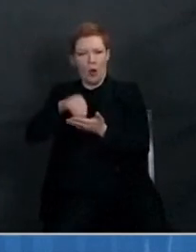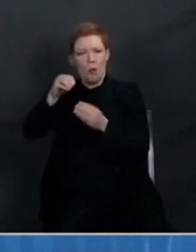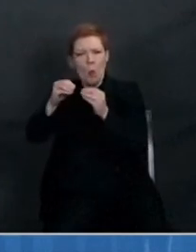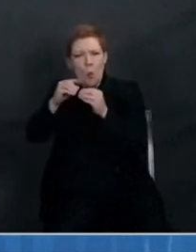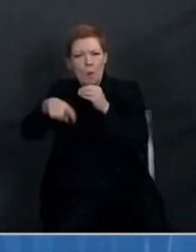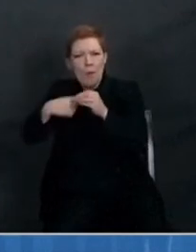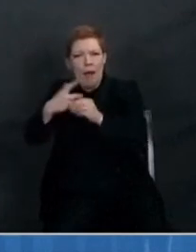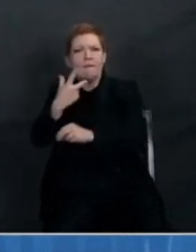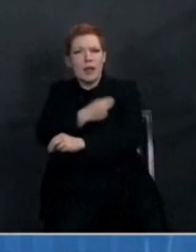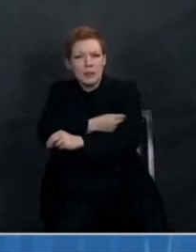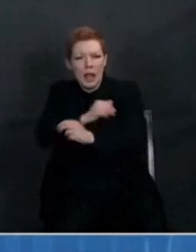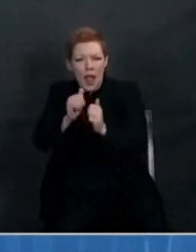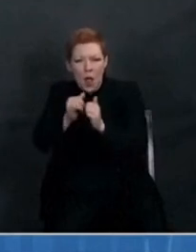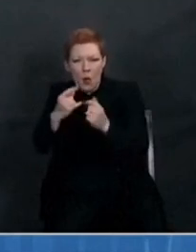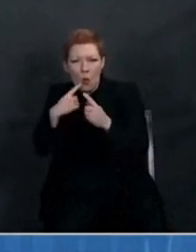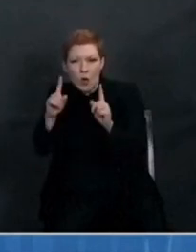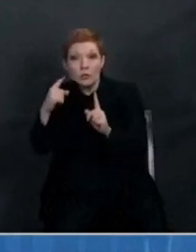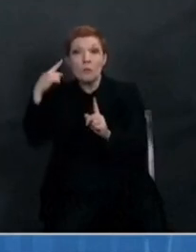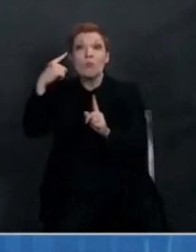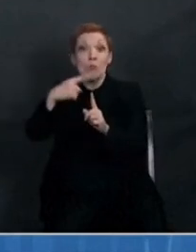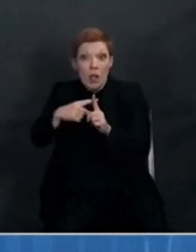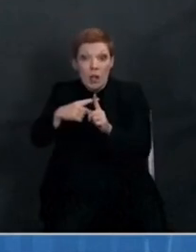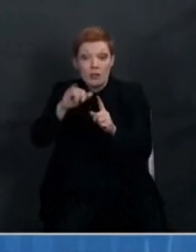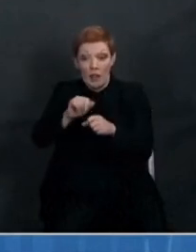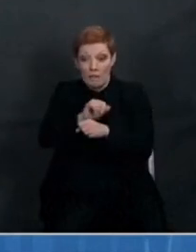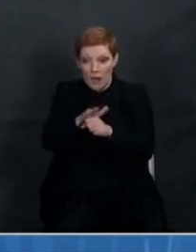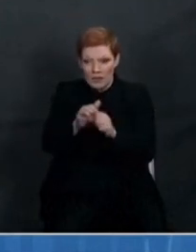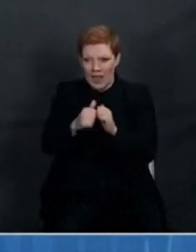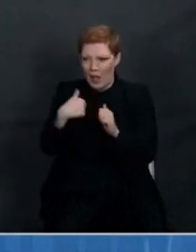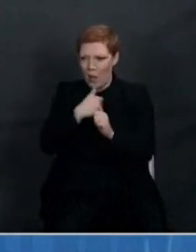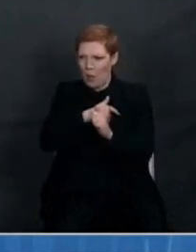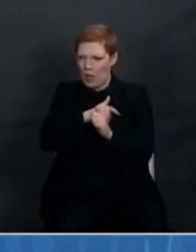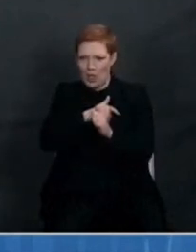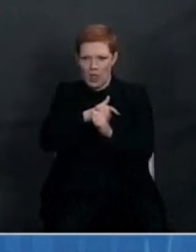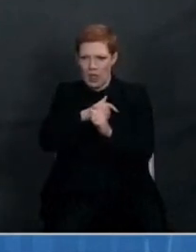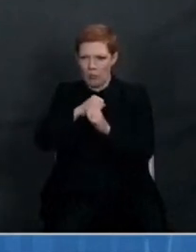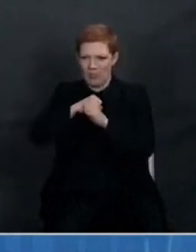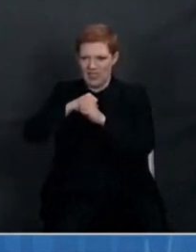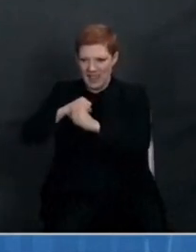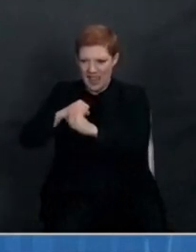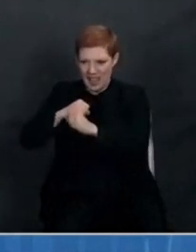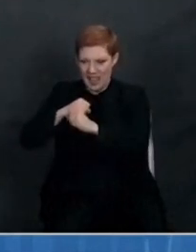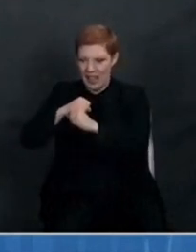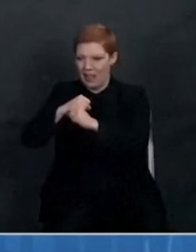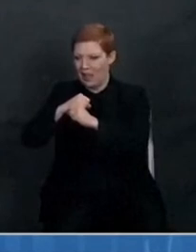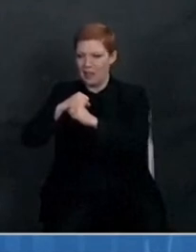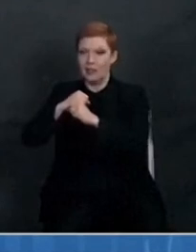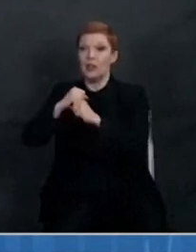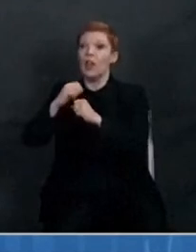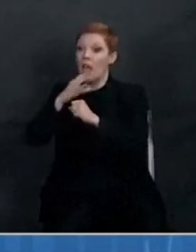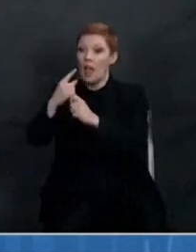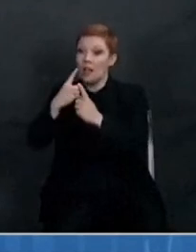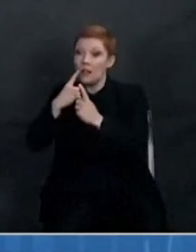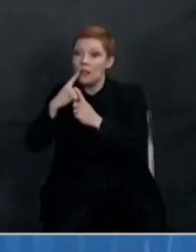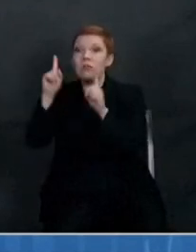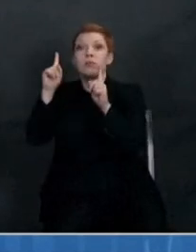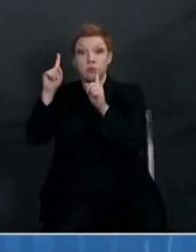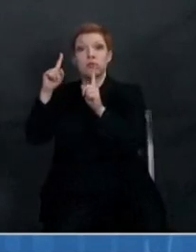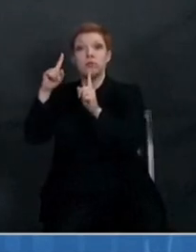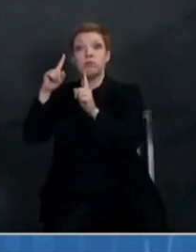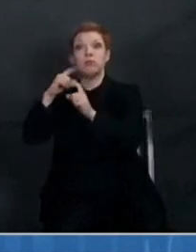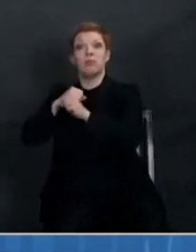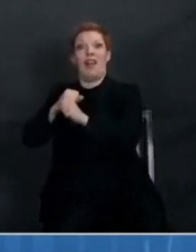it interacts with our ability to protect with vaccines. Because when you look at advanced disease,